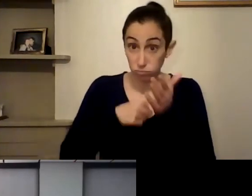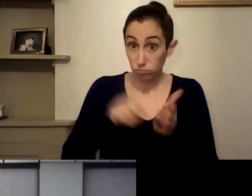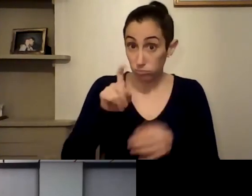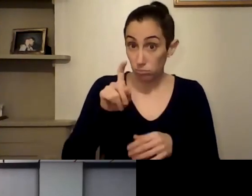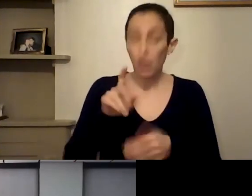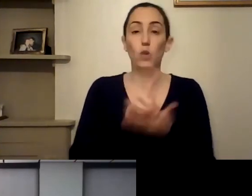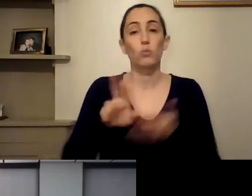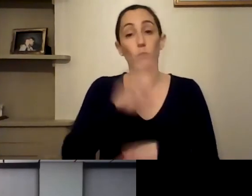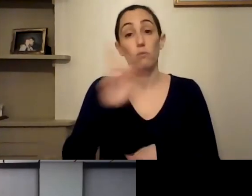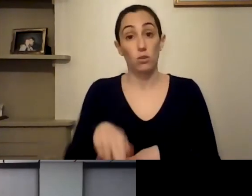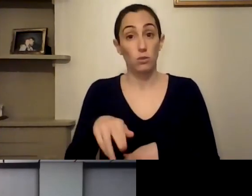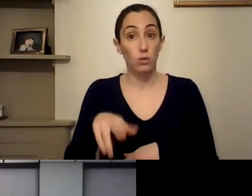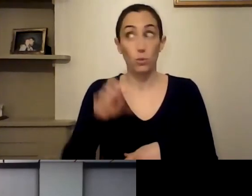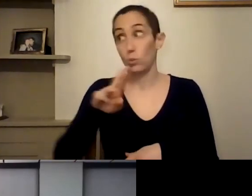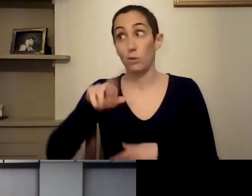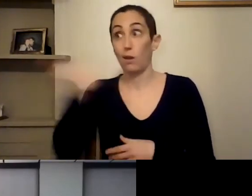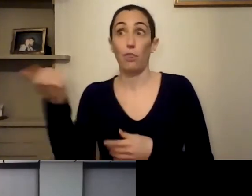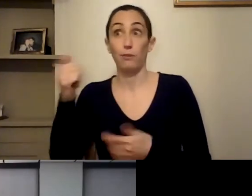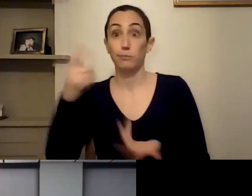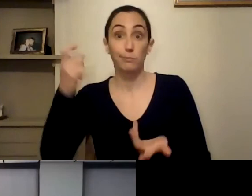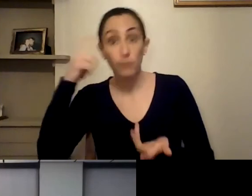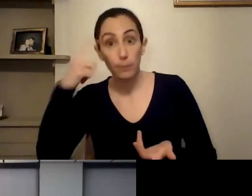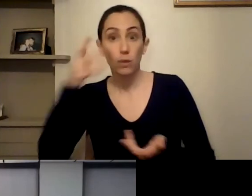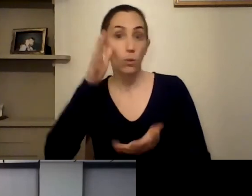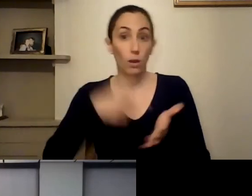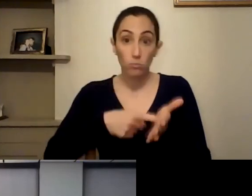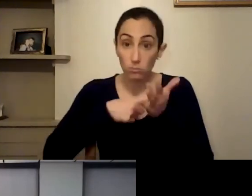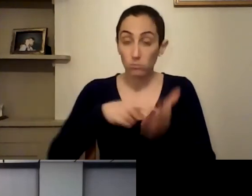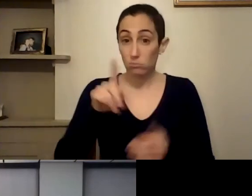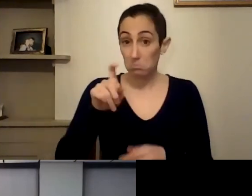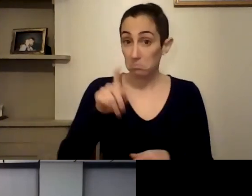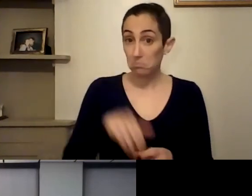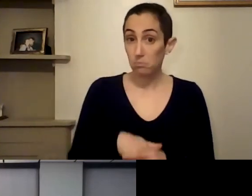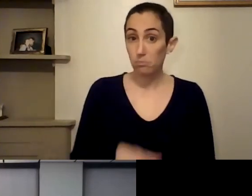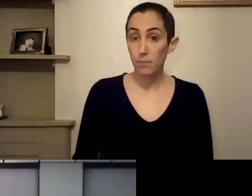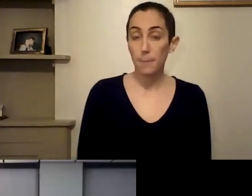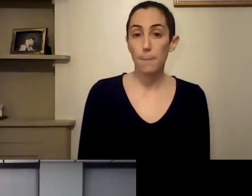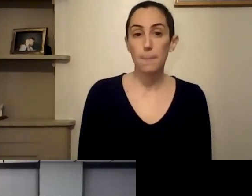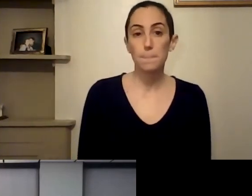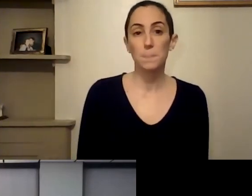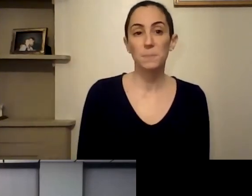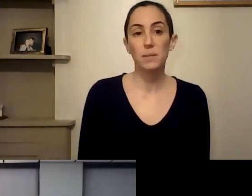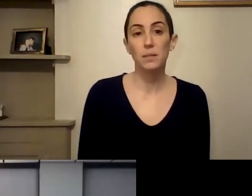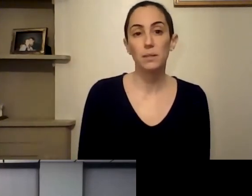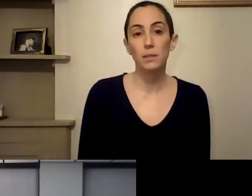R or anyone else? Do you think will be required to get the vaccine?